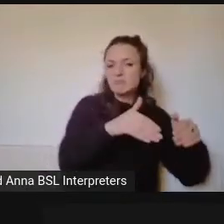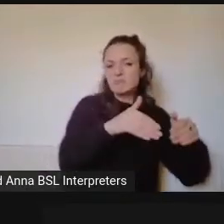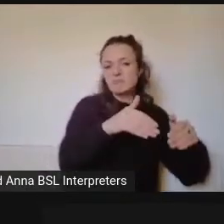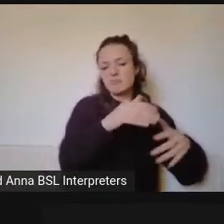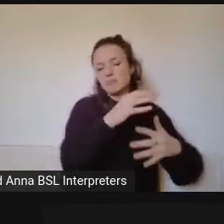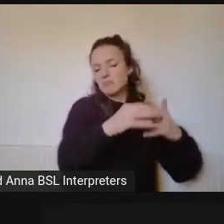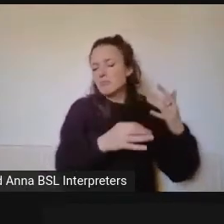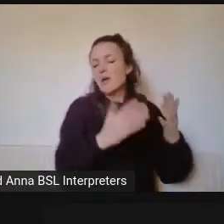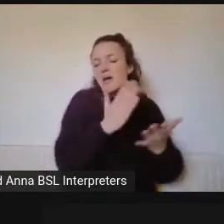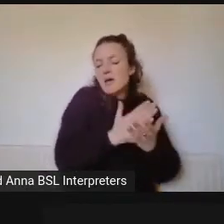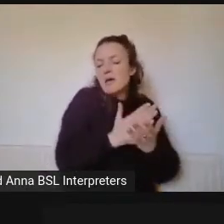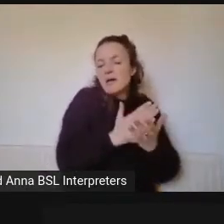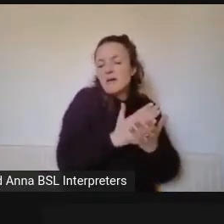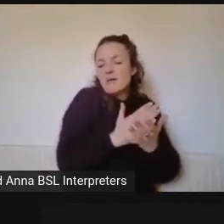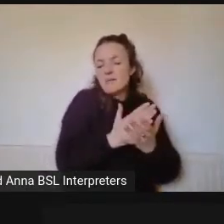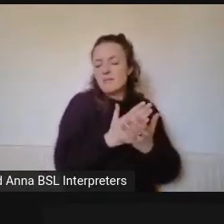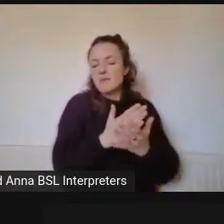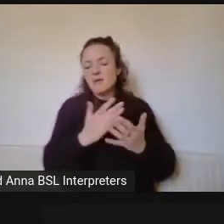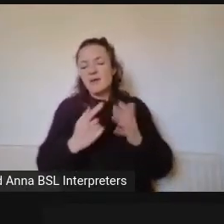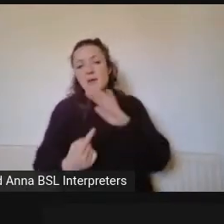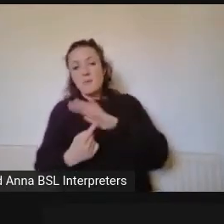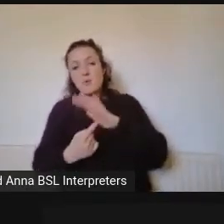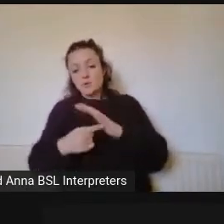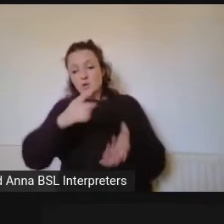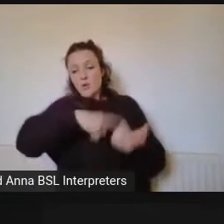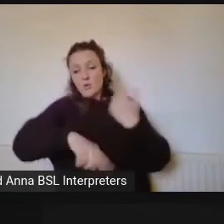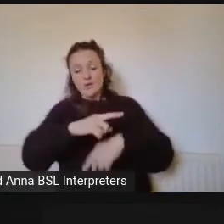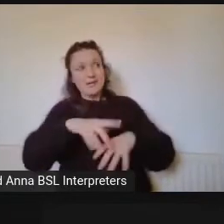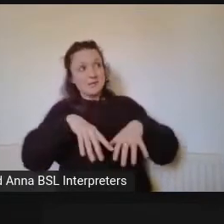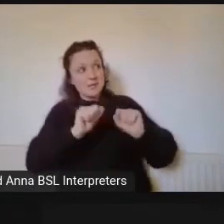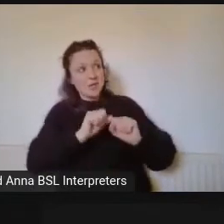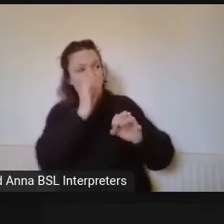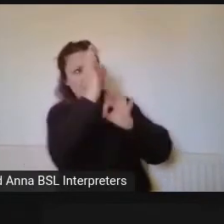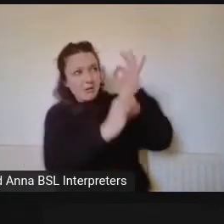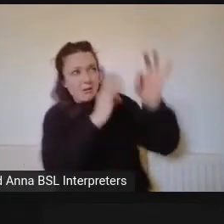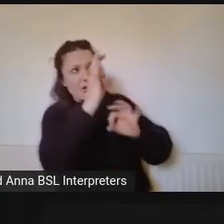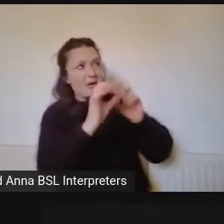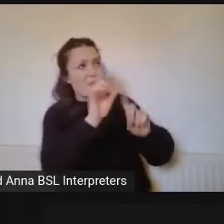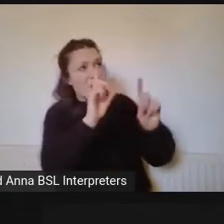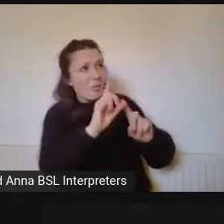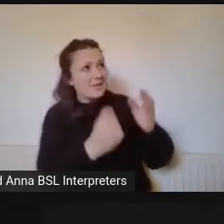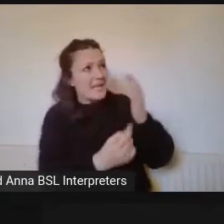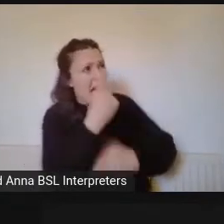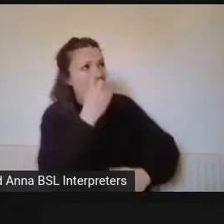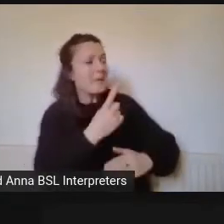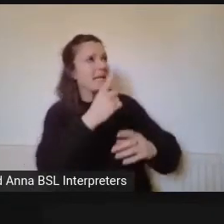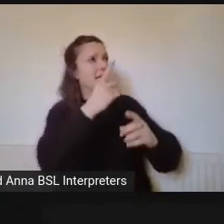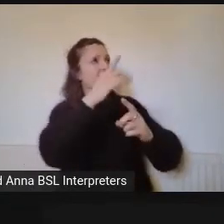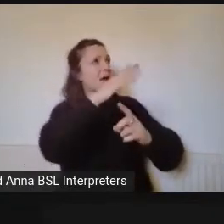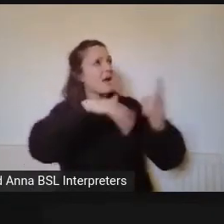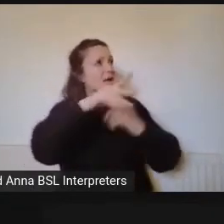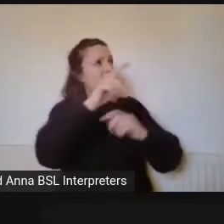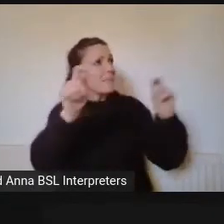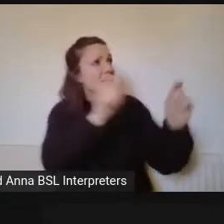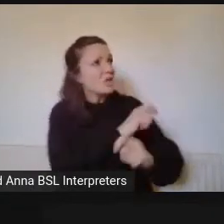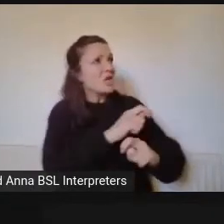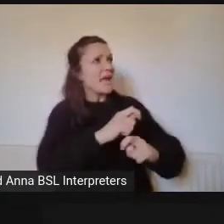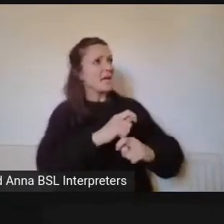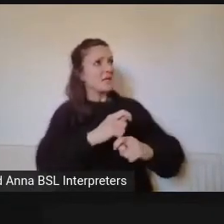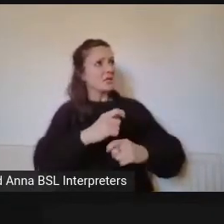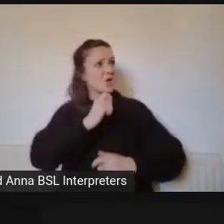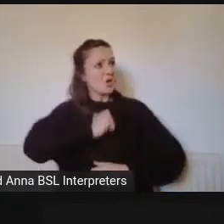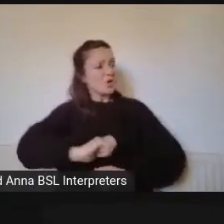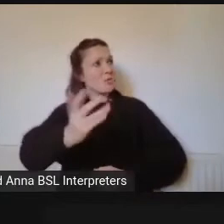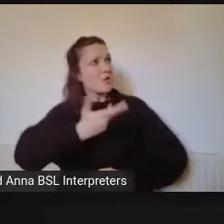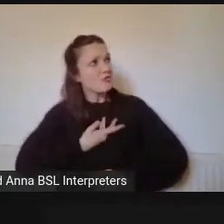really important that we question, like, if companies are going to engage in these campaigns, we really need them to be transparent. And we really need to